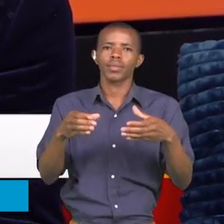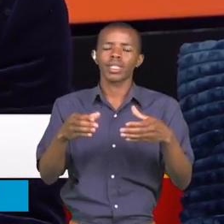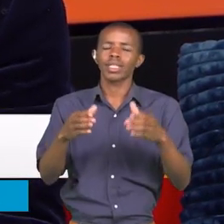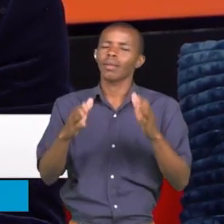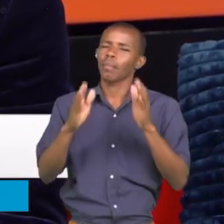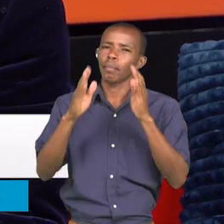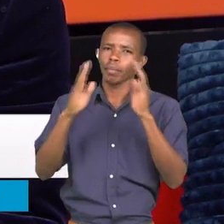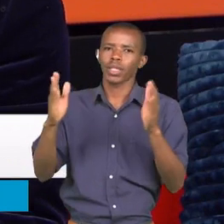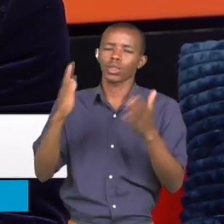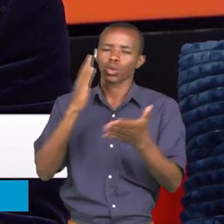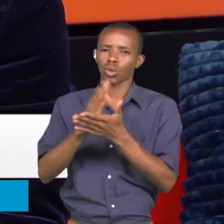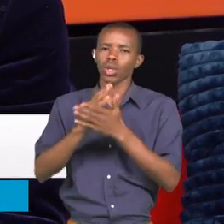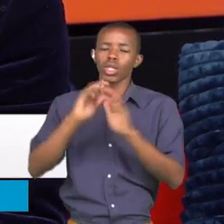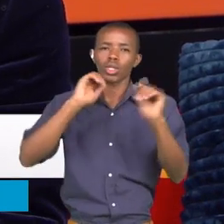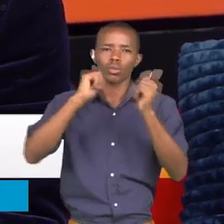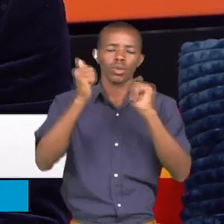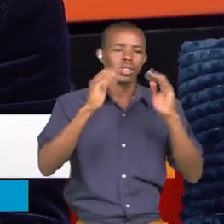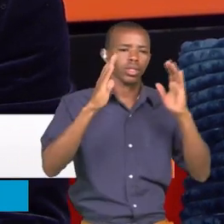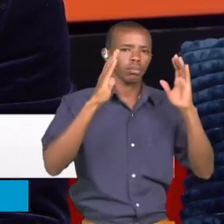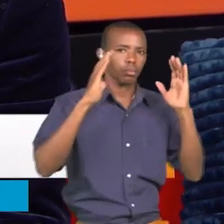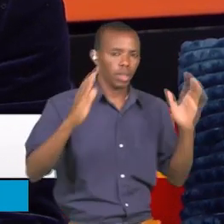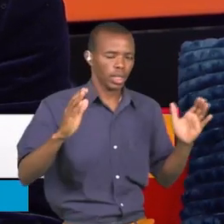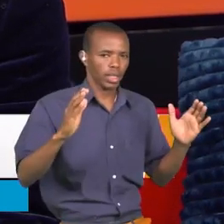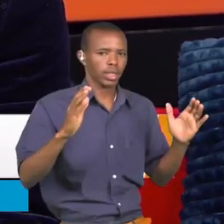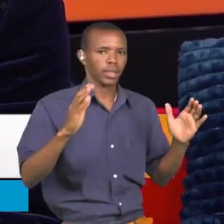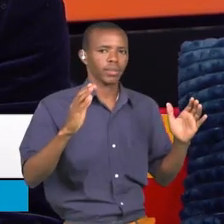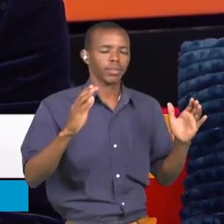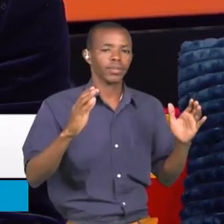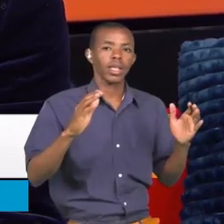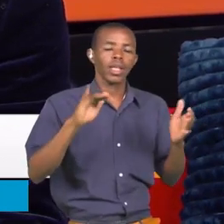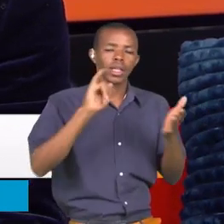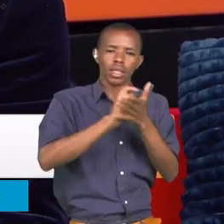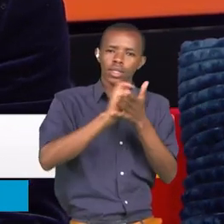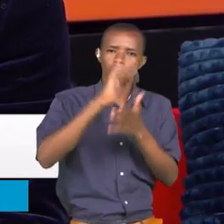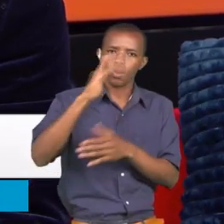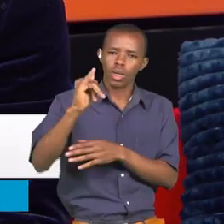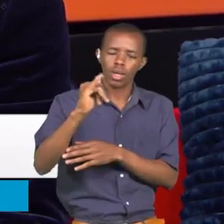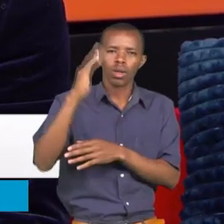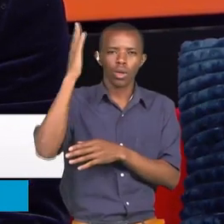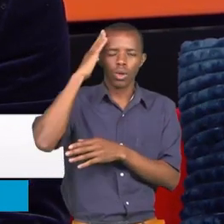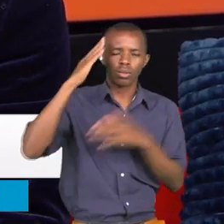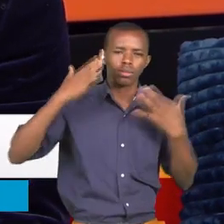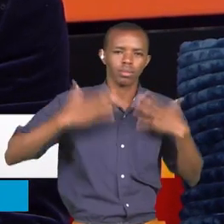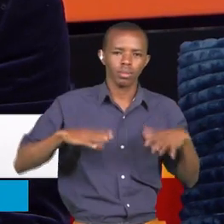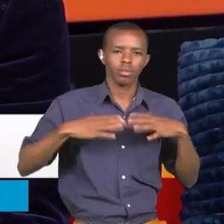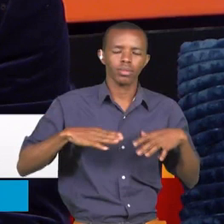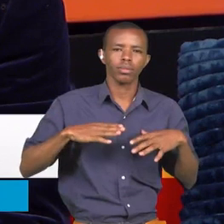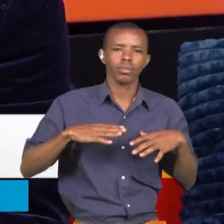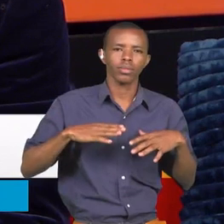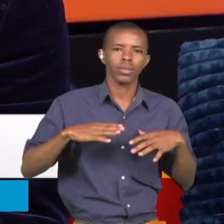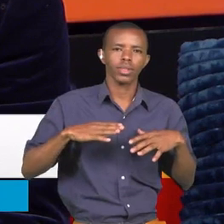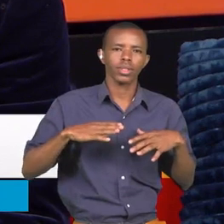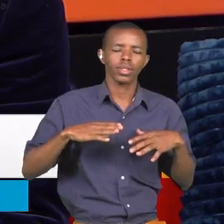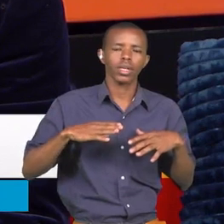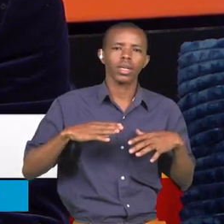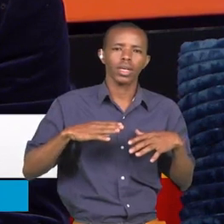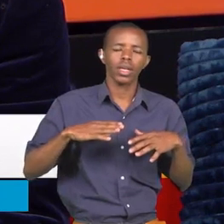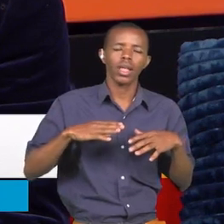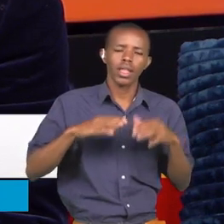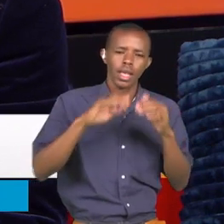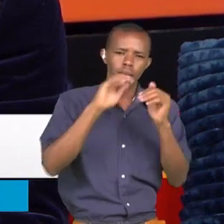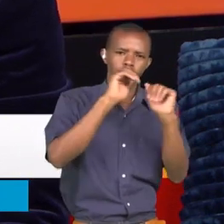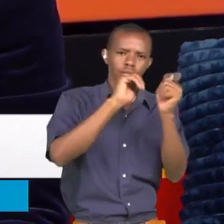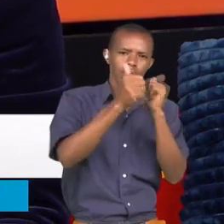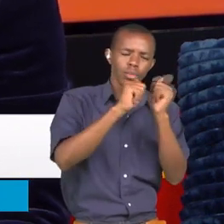big. It's big. Sports is huge. Sports is huge. Mm-hmm. And that is why, you know, people have there's a natural affinity to sports,